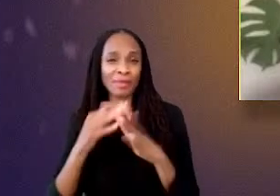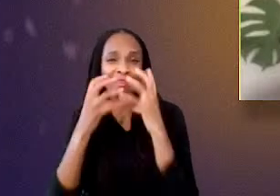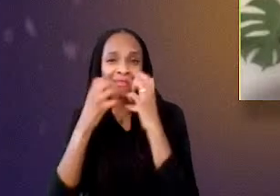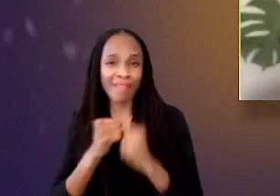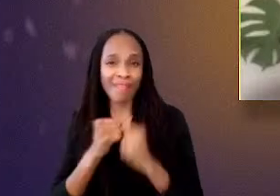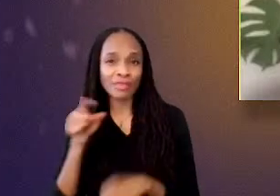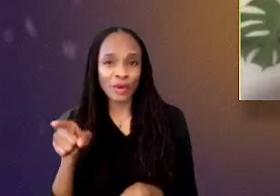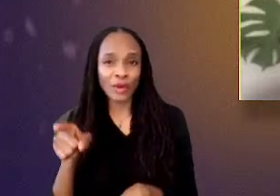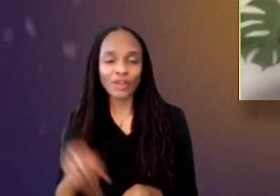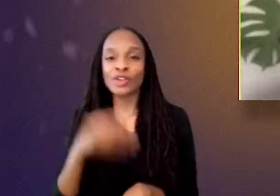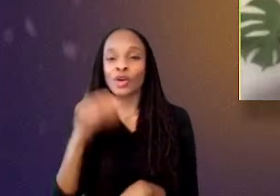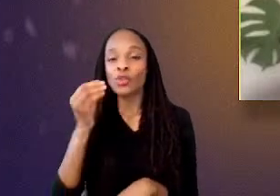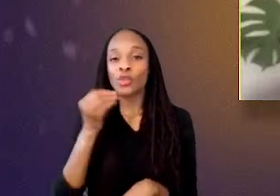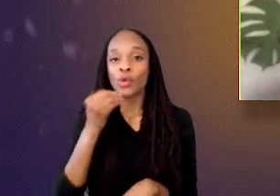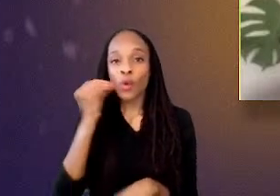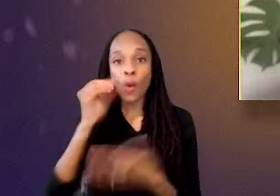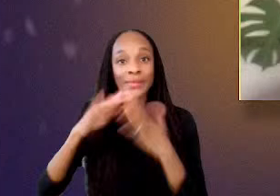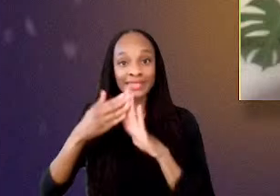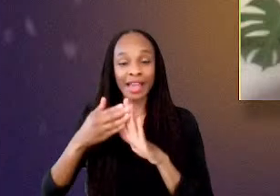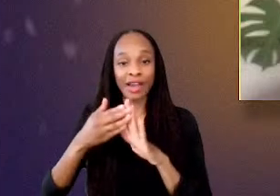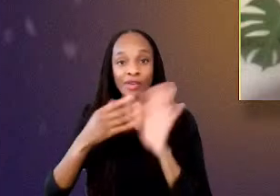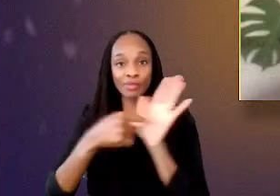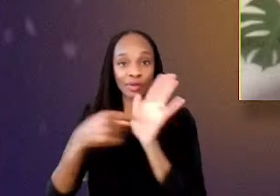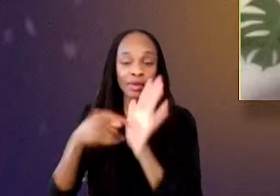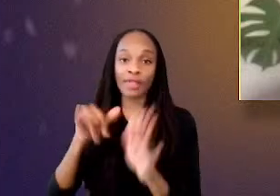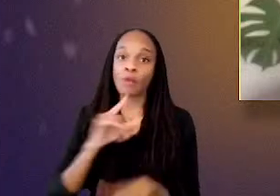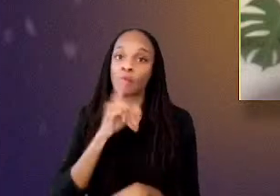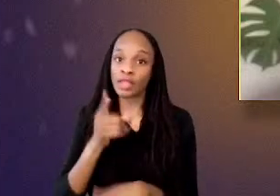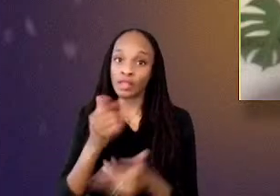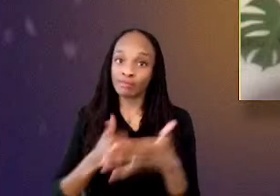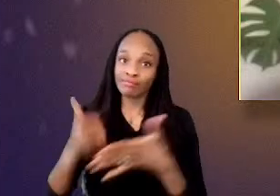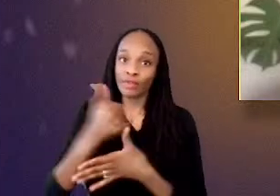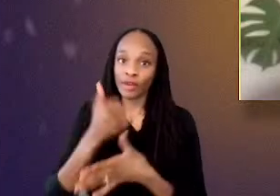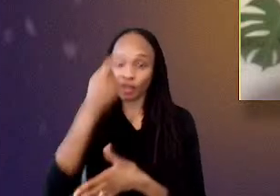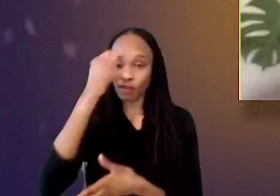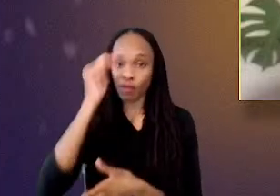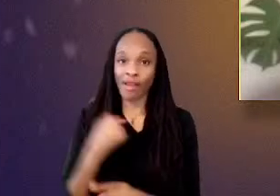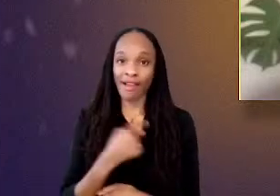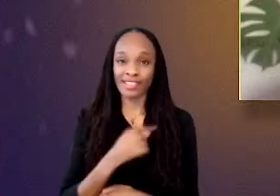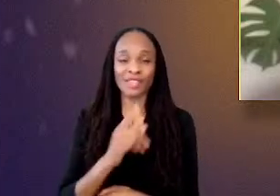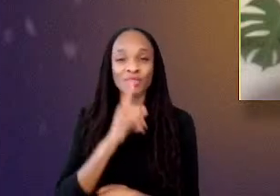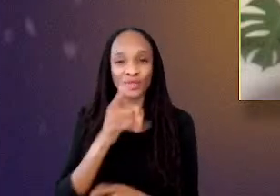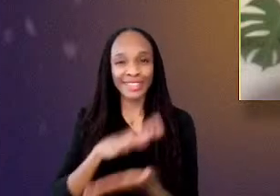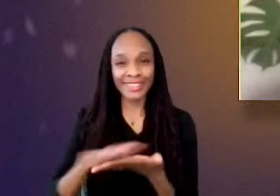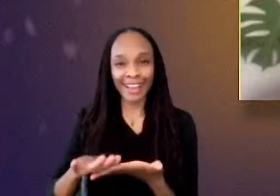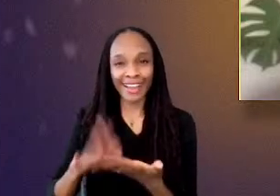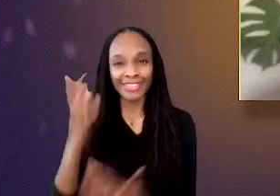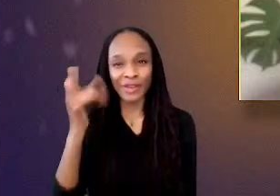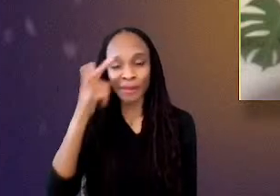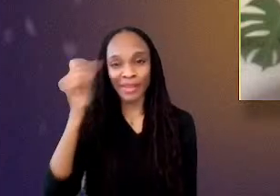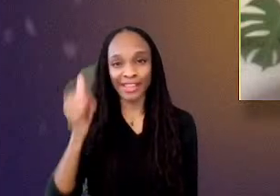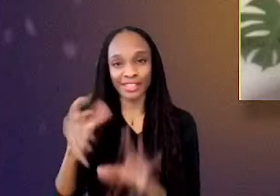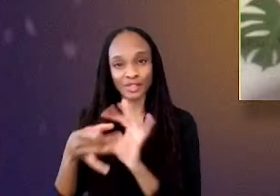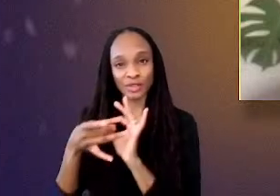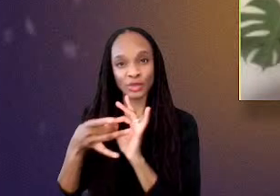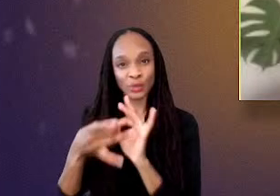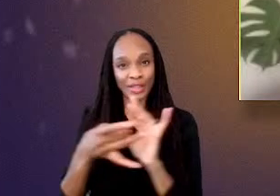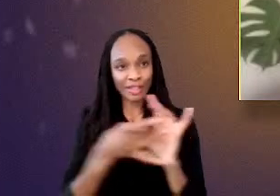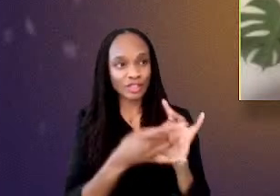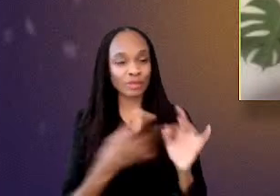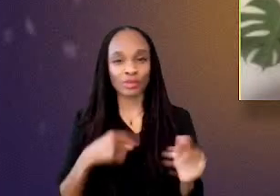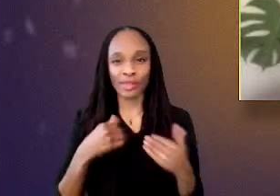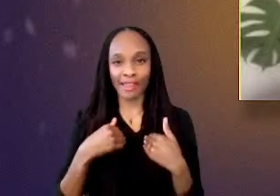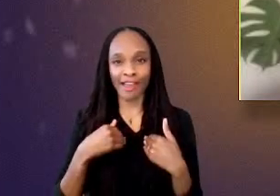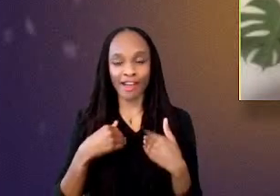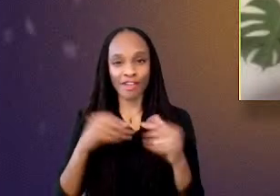the hometown premiere was really a priority for us. And it was really nice because of the relationships we have here. We were able to